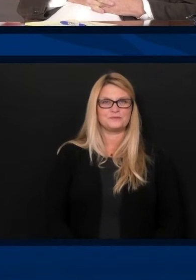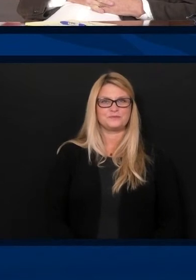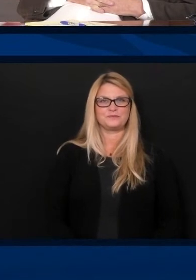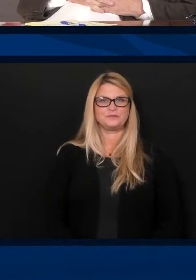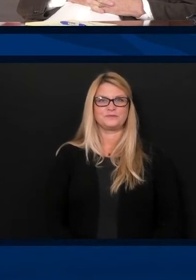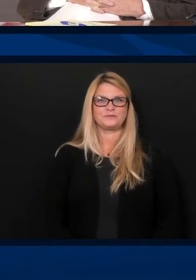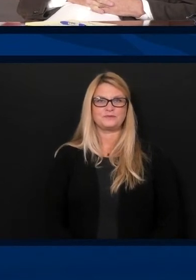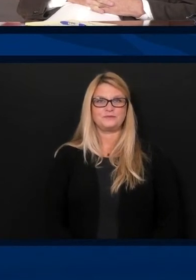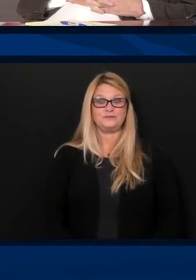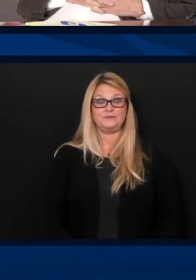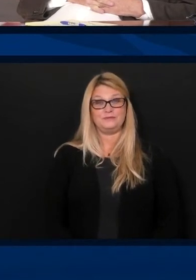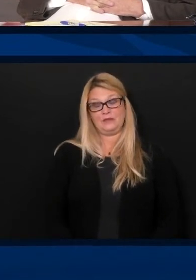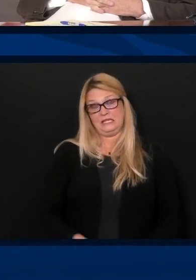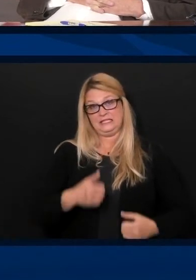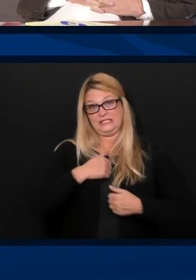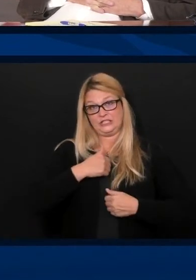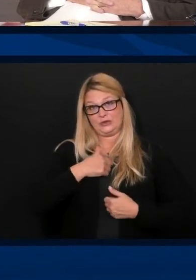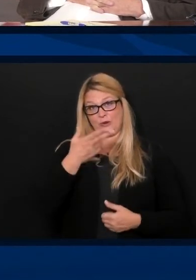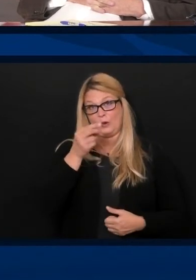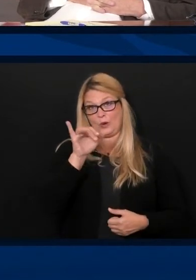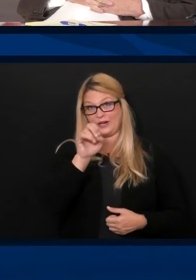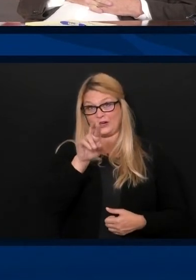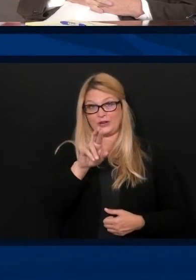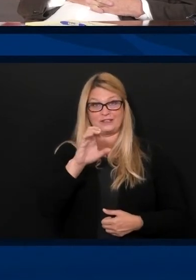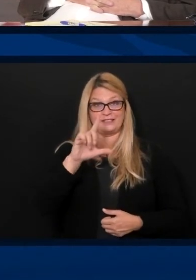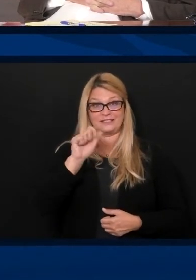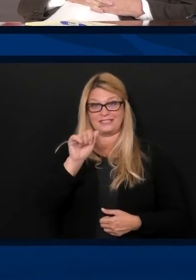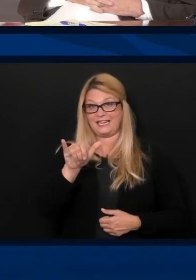General, you and Clay are going to have to answer the